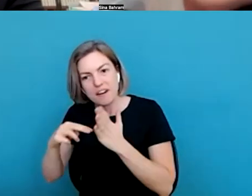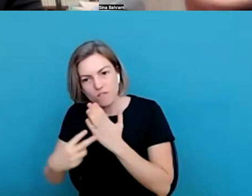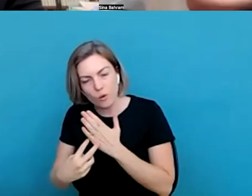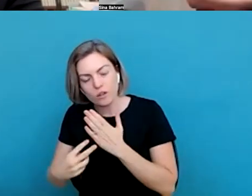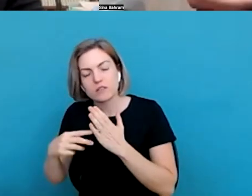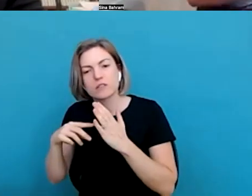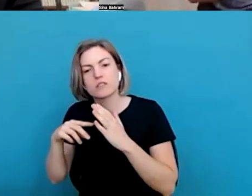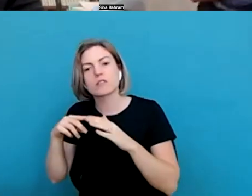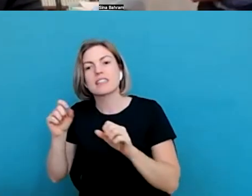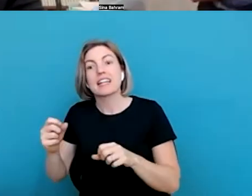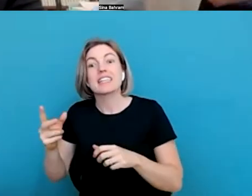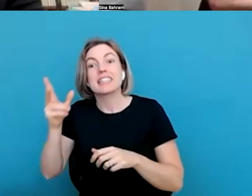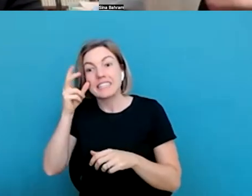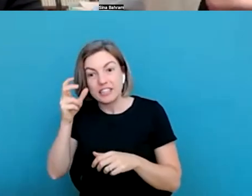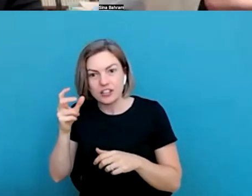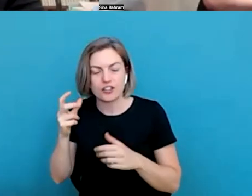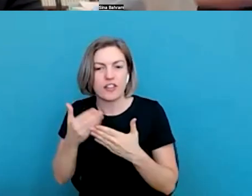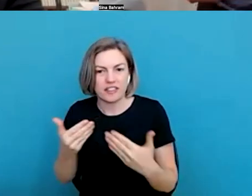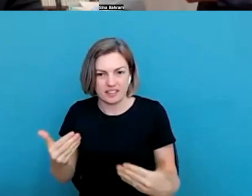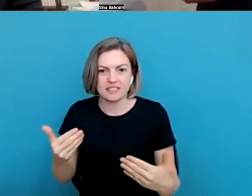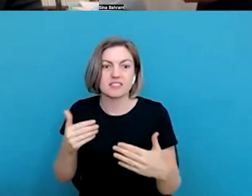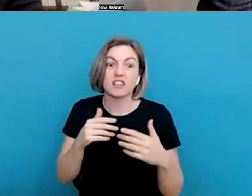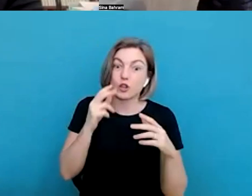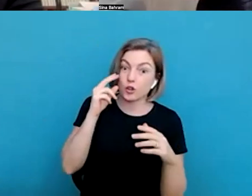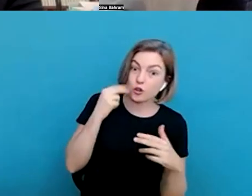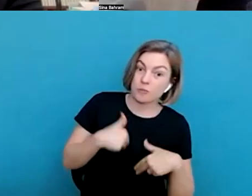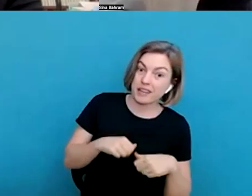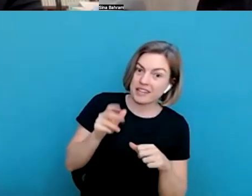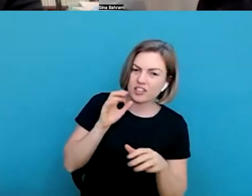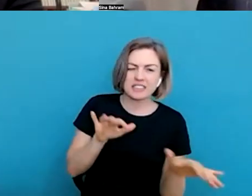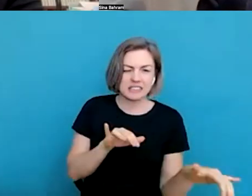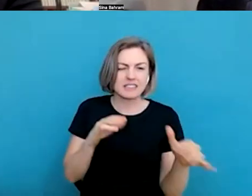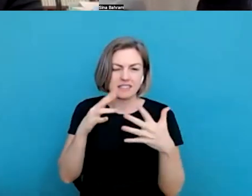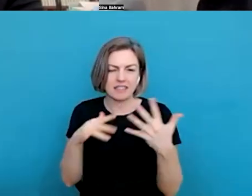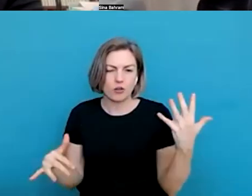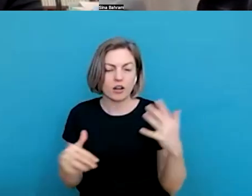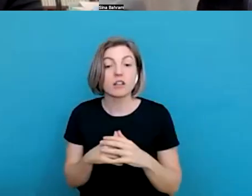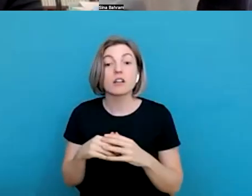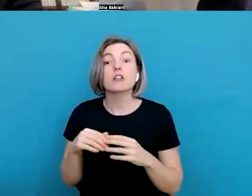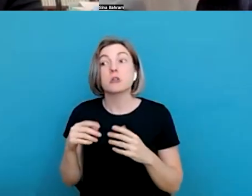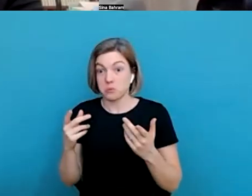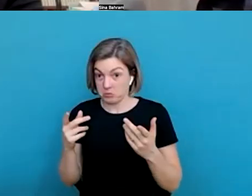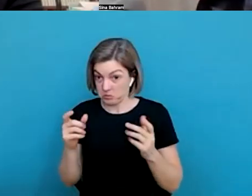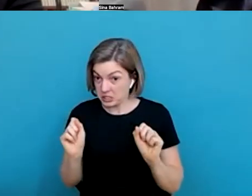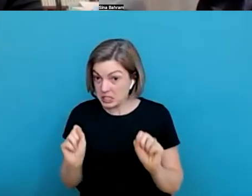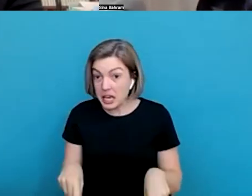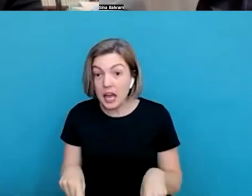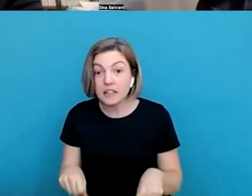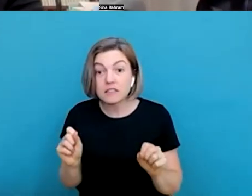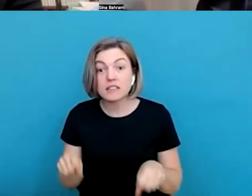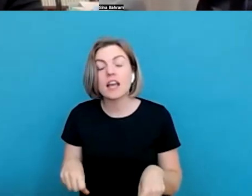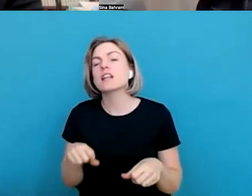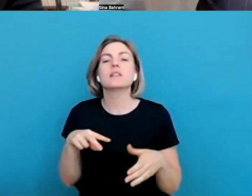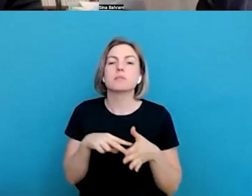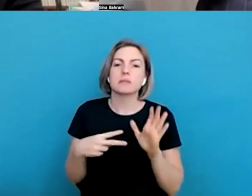the things that such a human, if they are able to hear, could understand, etc. Right? So if that's doable, if that's possible,